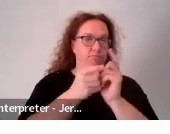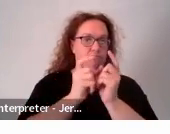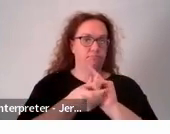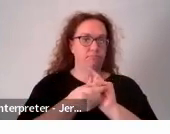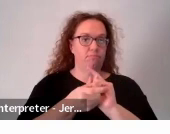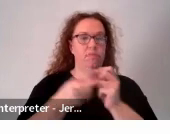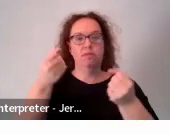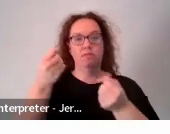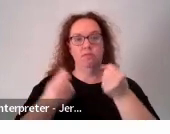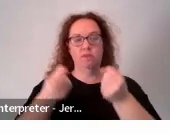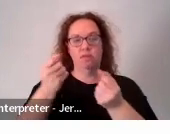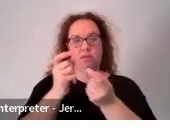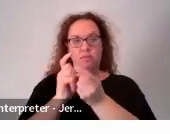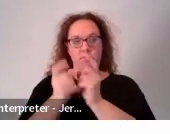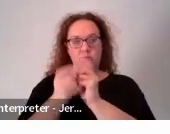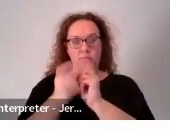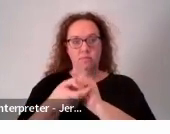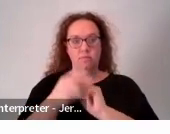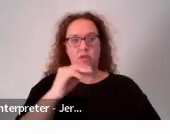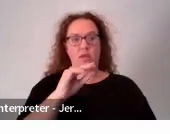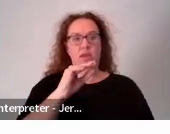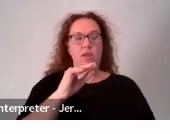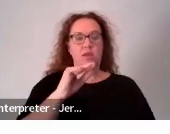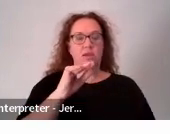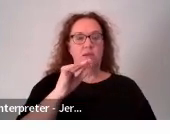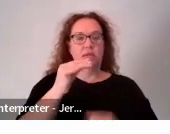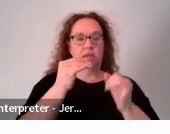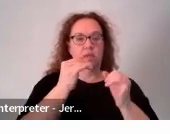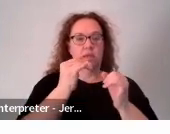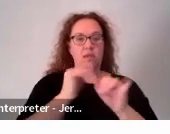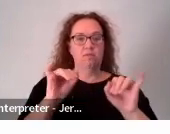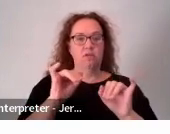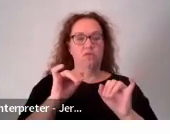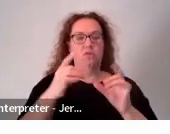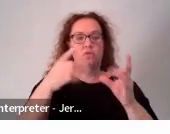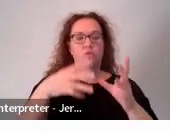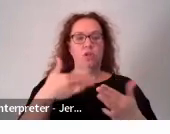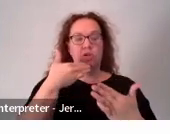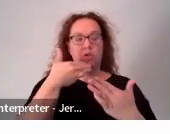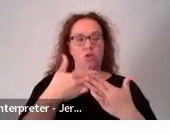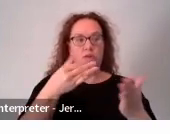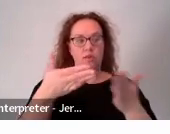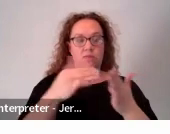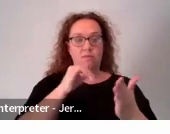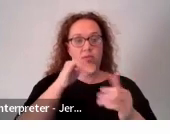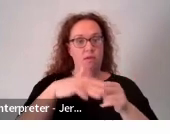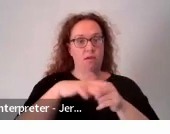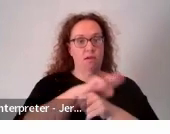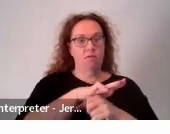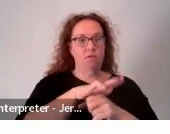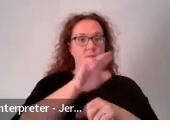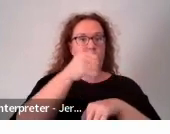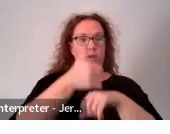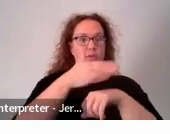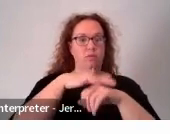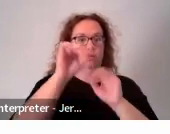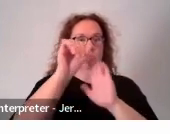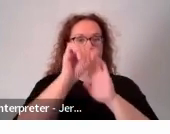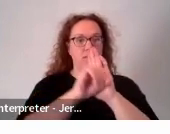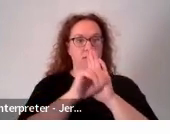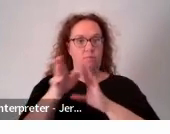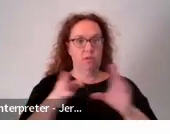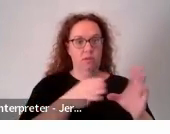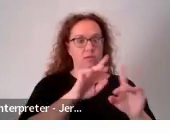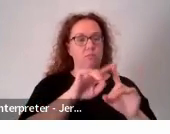vehicle modifications, and individual directed goods and services are not covered by the state plan, but could be covered by